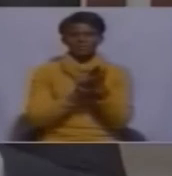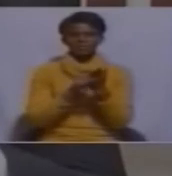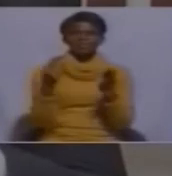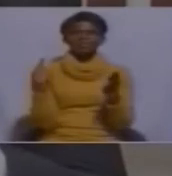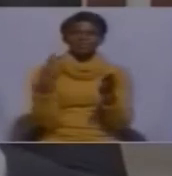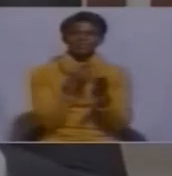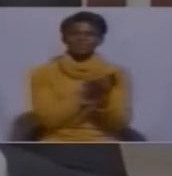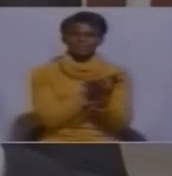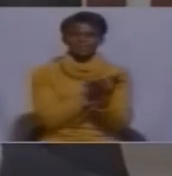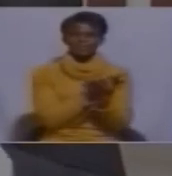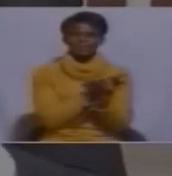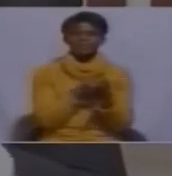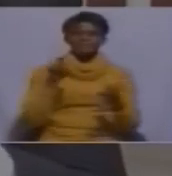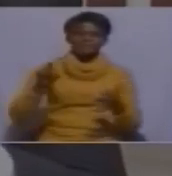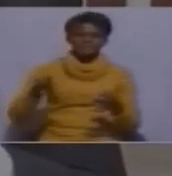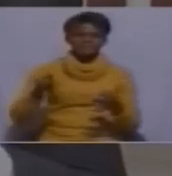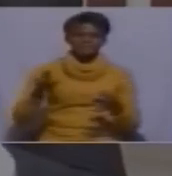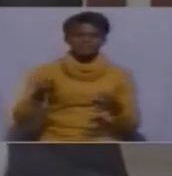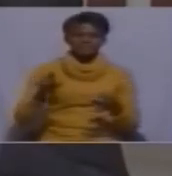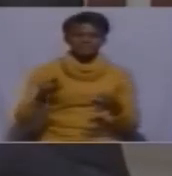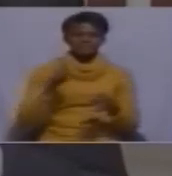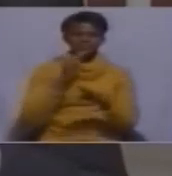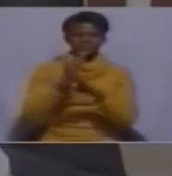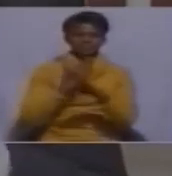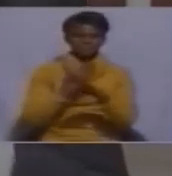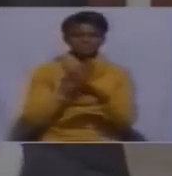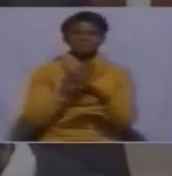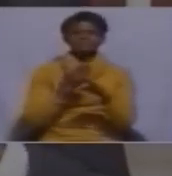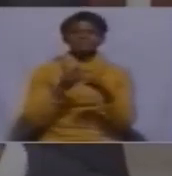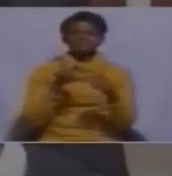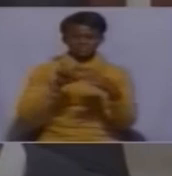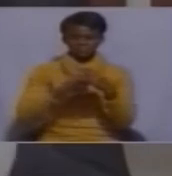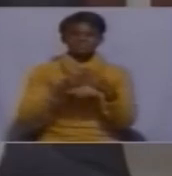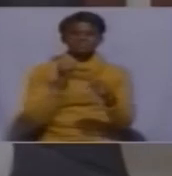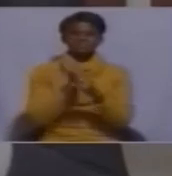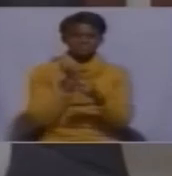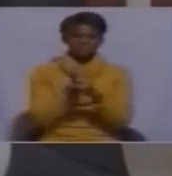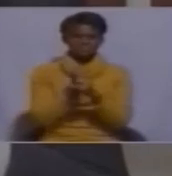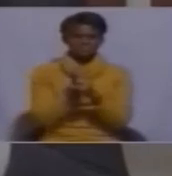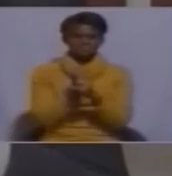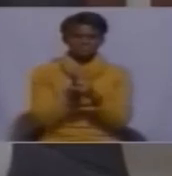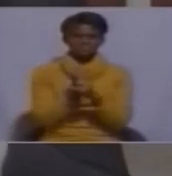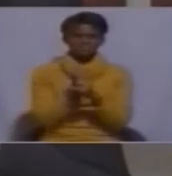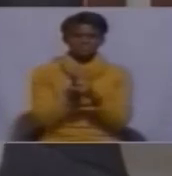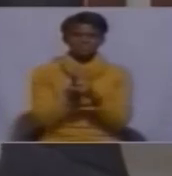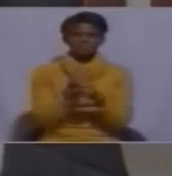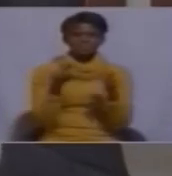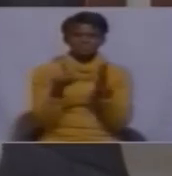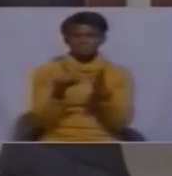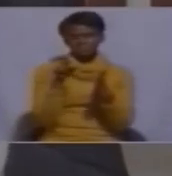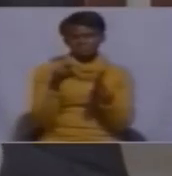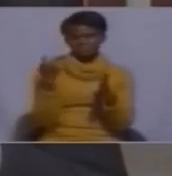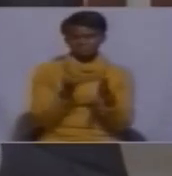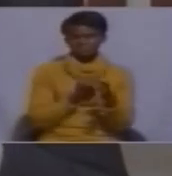parliament is required before an article can become operational, then that article will only